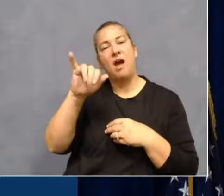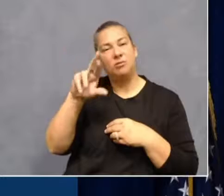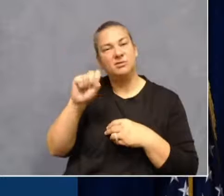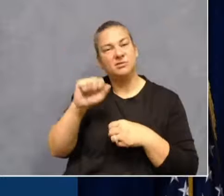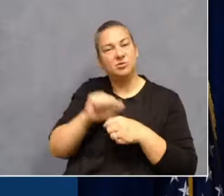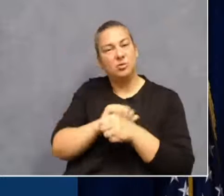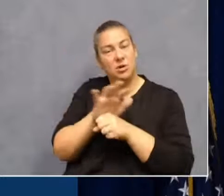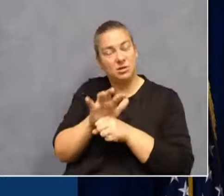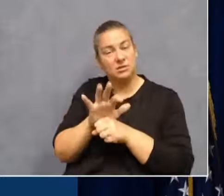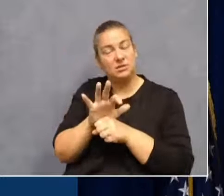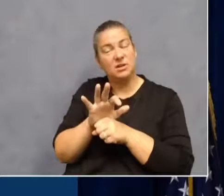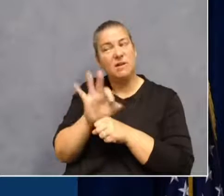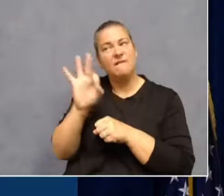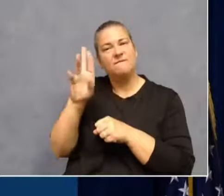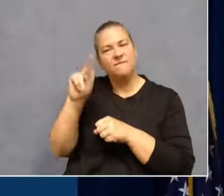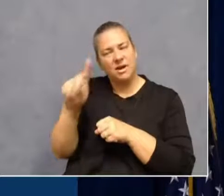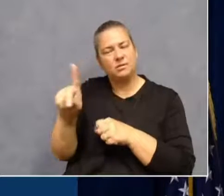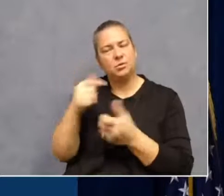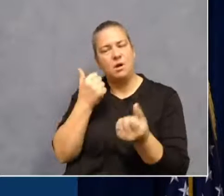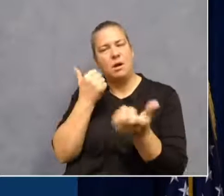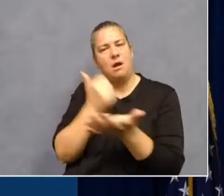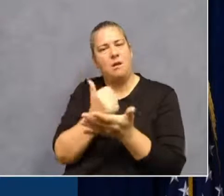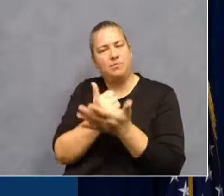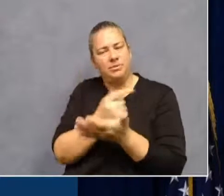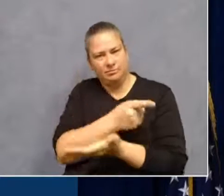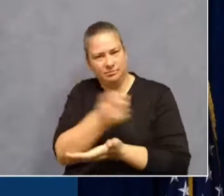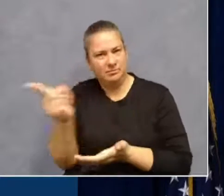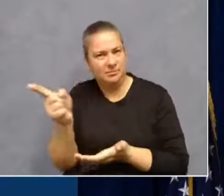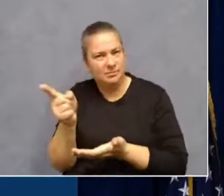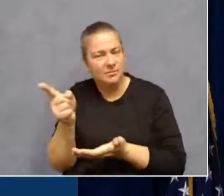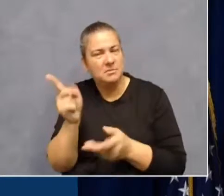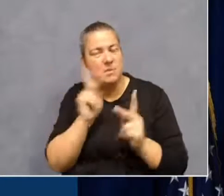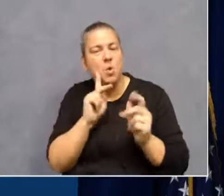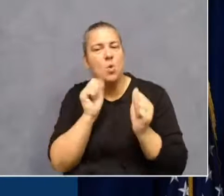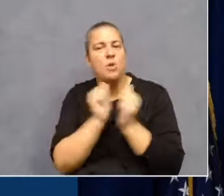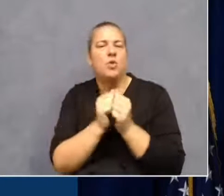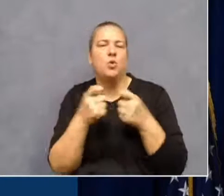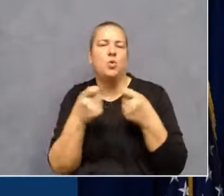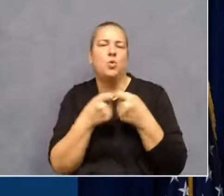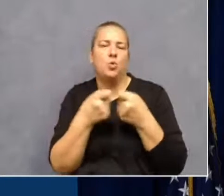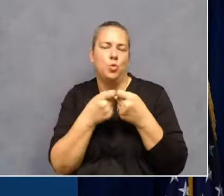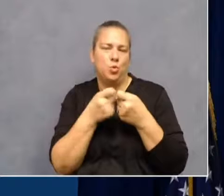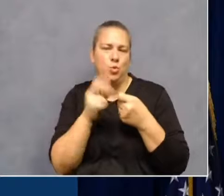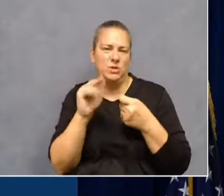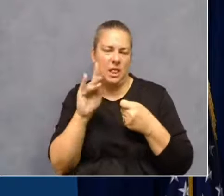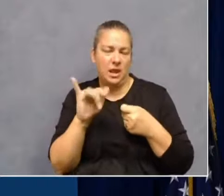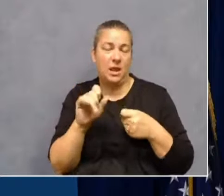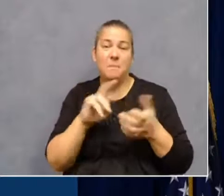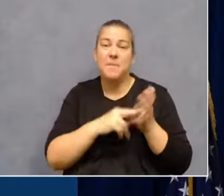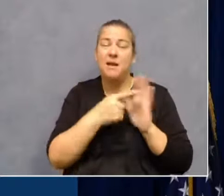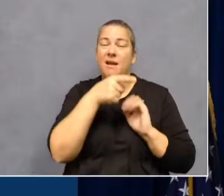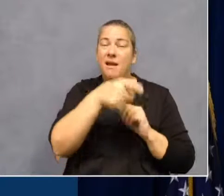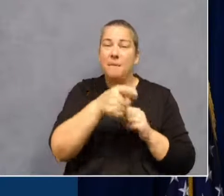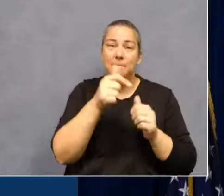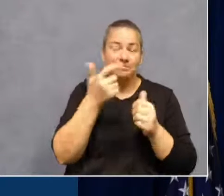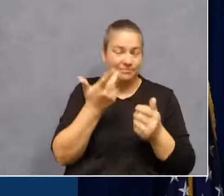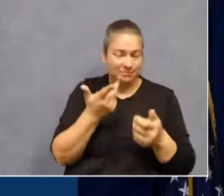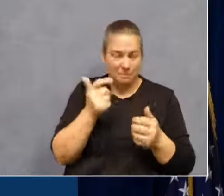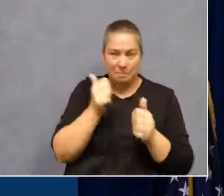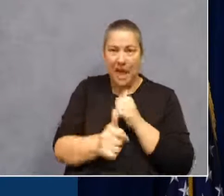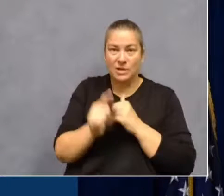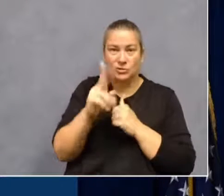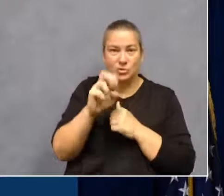Utility Relief Fund. The relief fund will have broad eligibility for Kentuckians who have past due payments and will